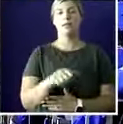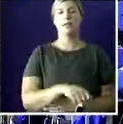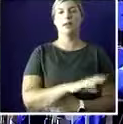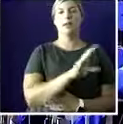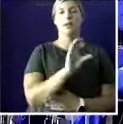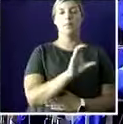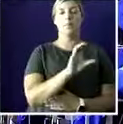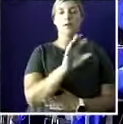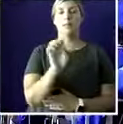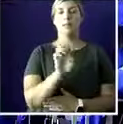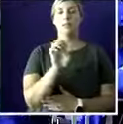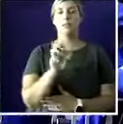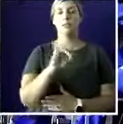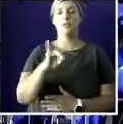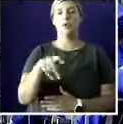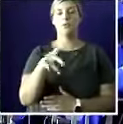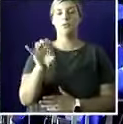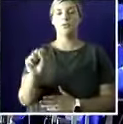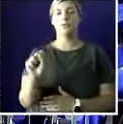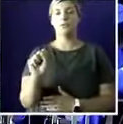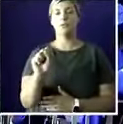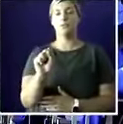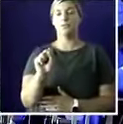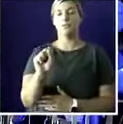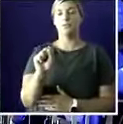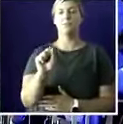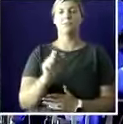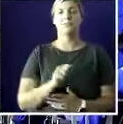Cameron Elizabeth Jones.